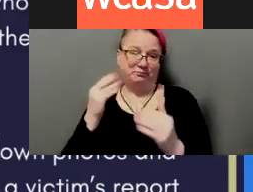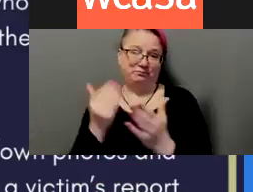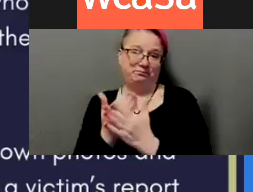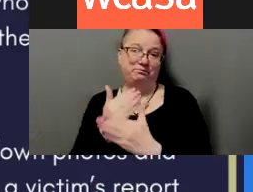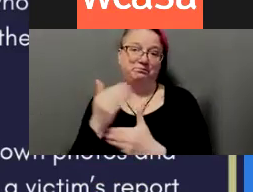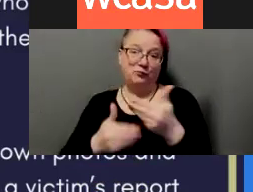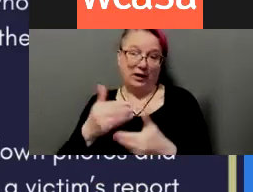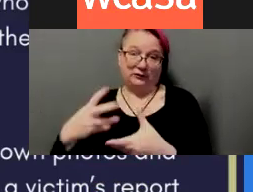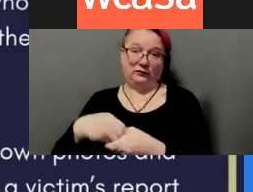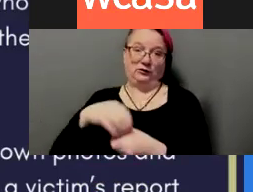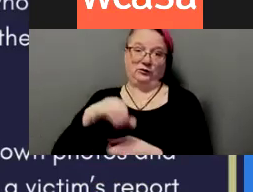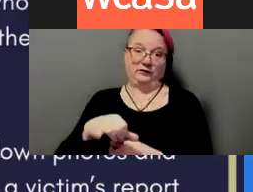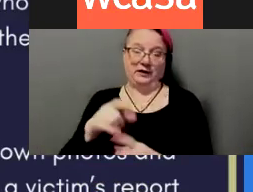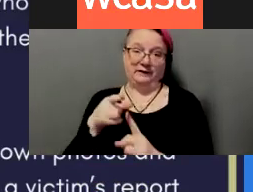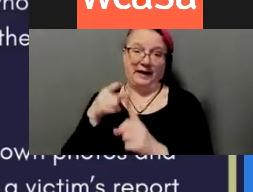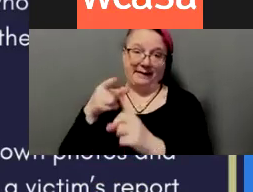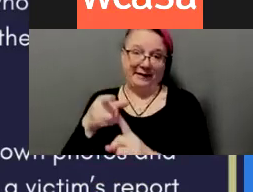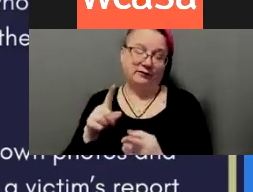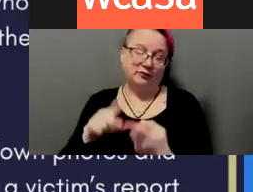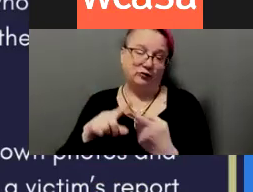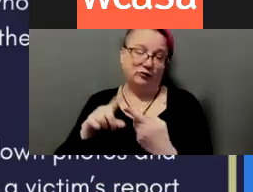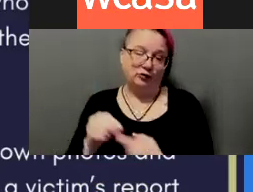is aiming to do.